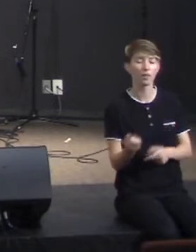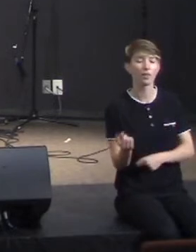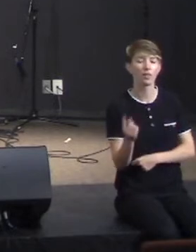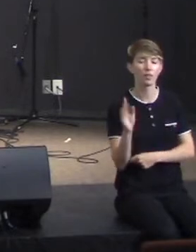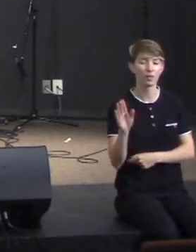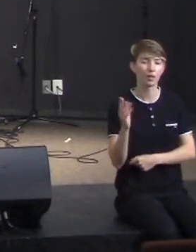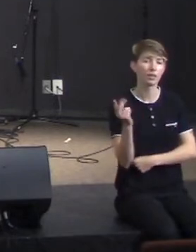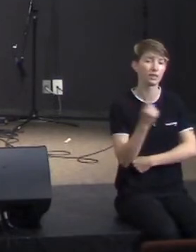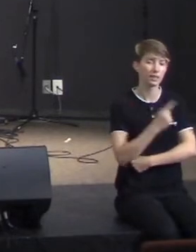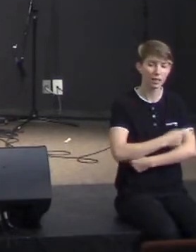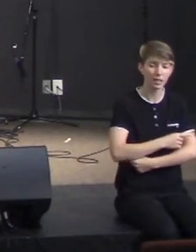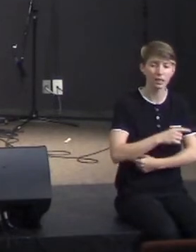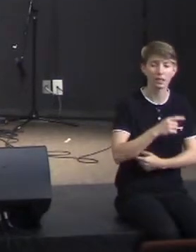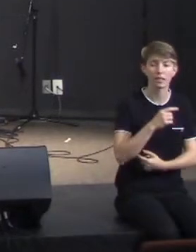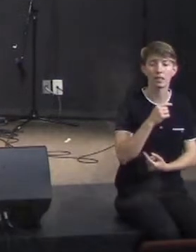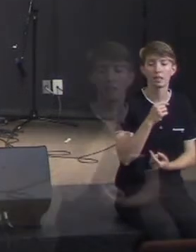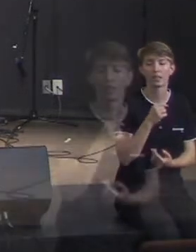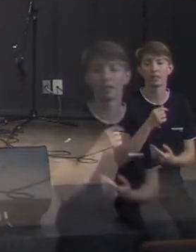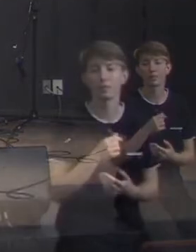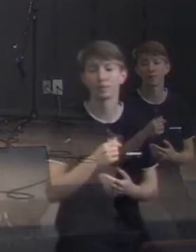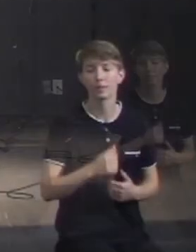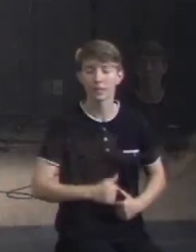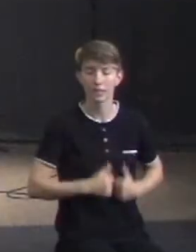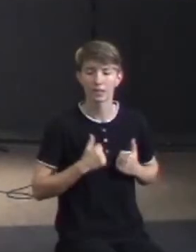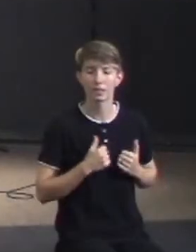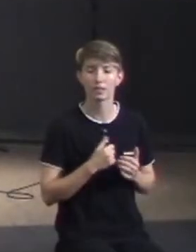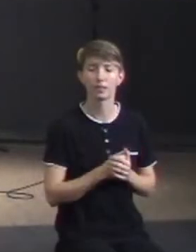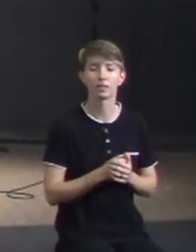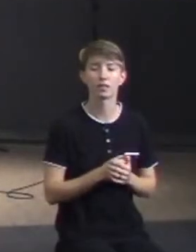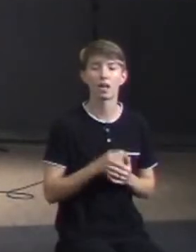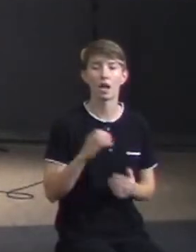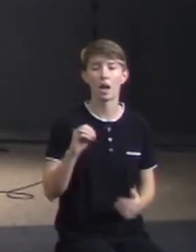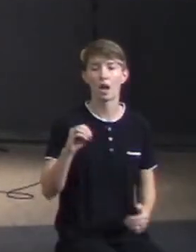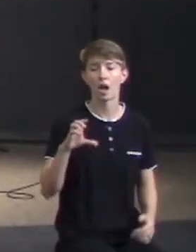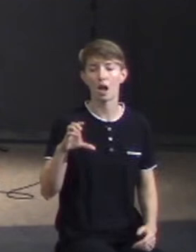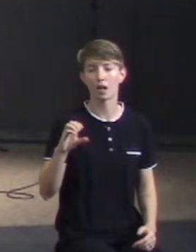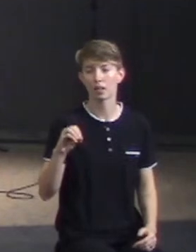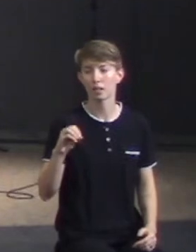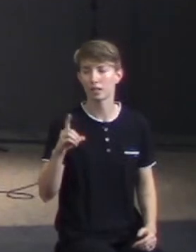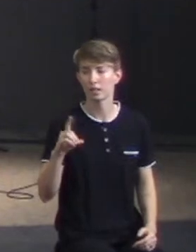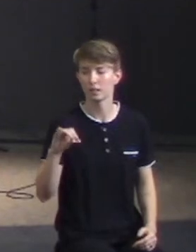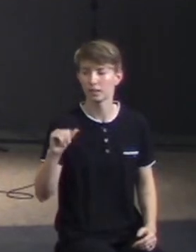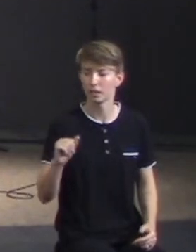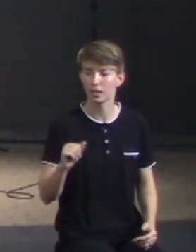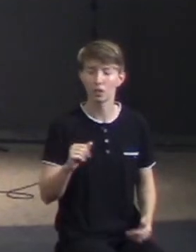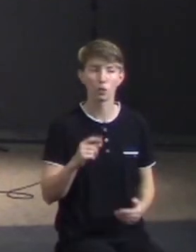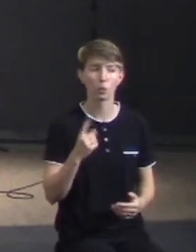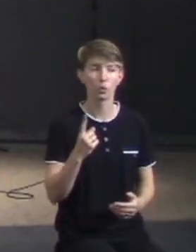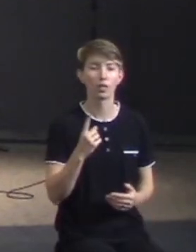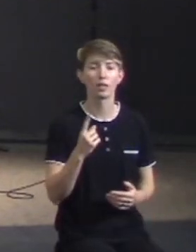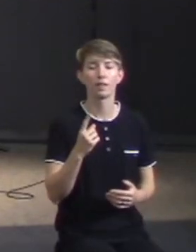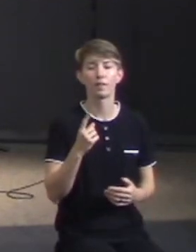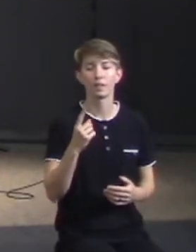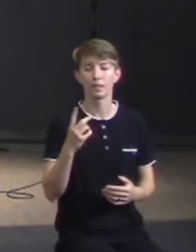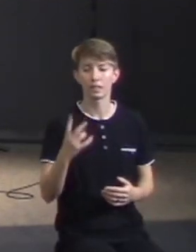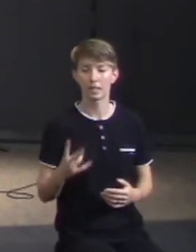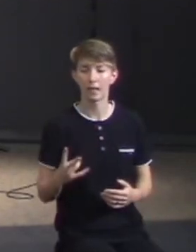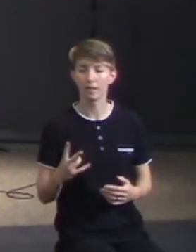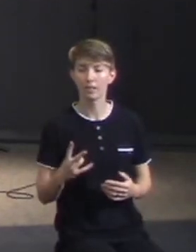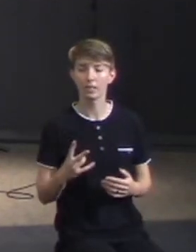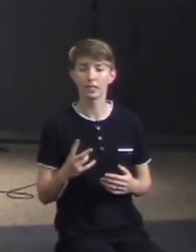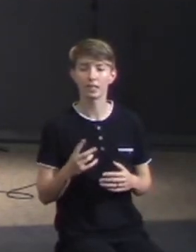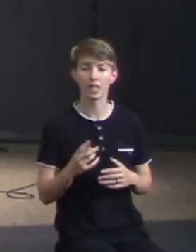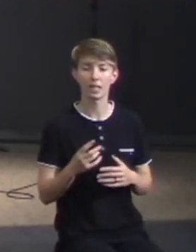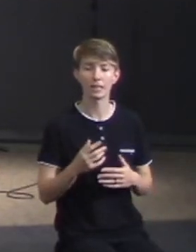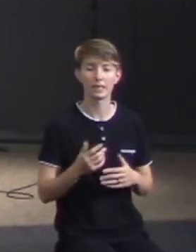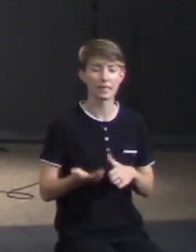Akedia, it's one of the seven deadly sins. There was a time in church history where the church leaders felt like they